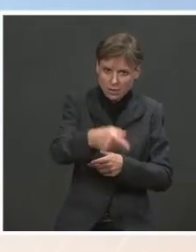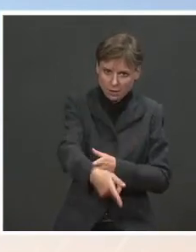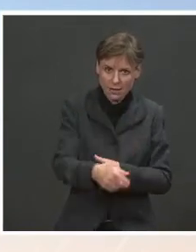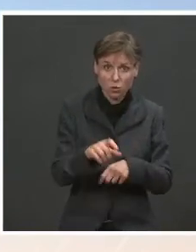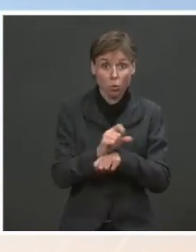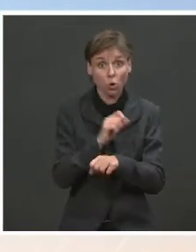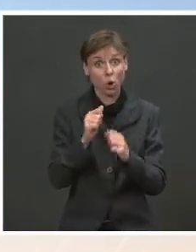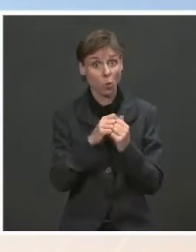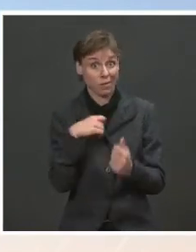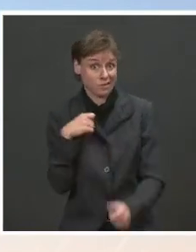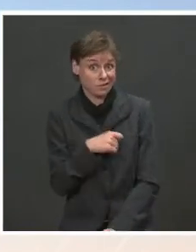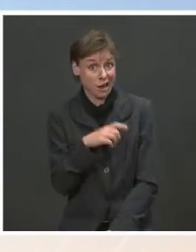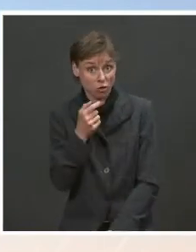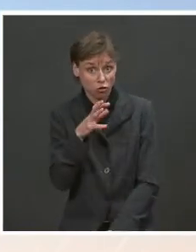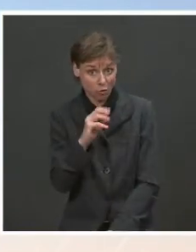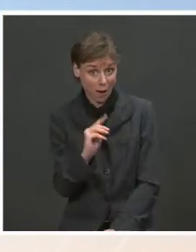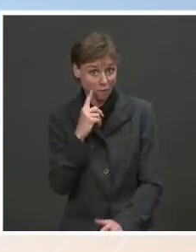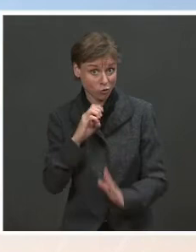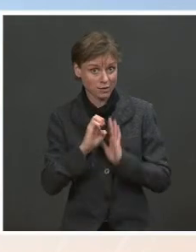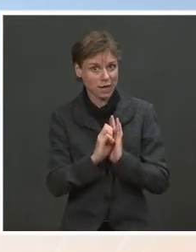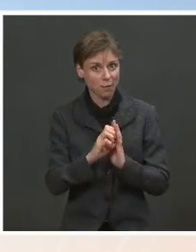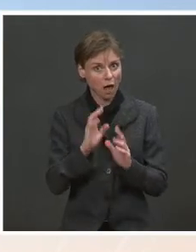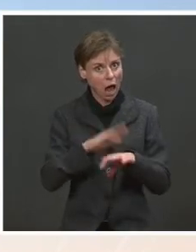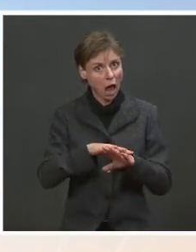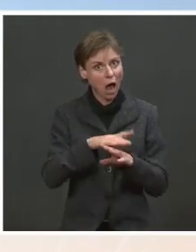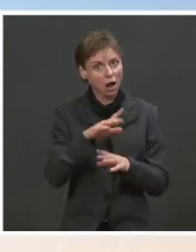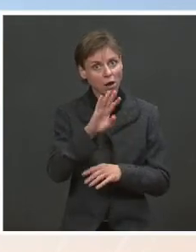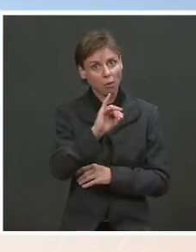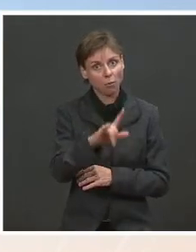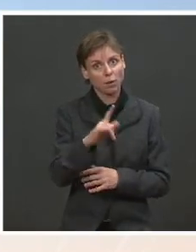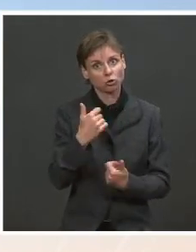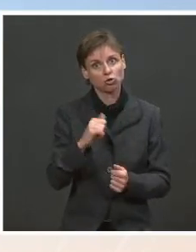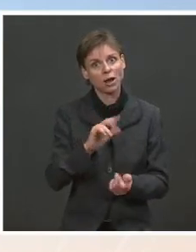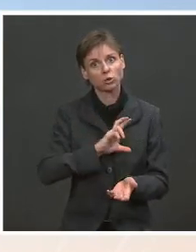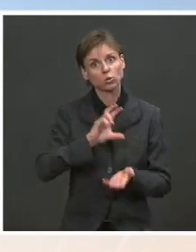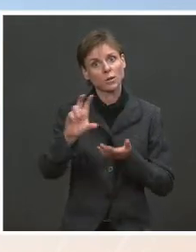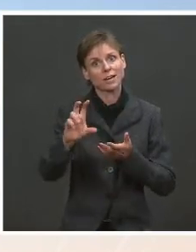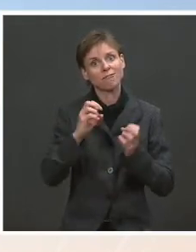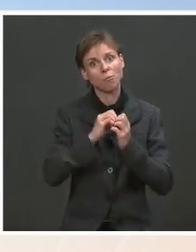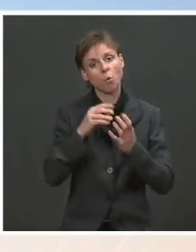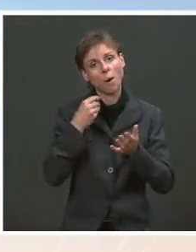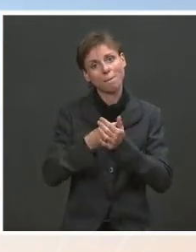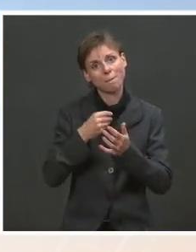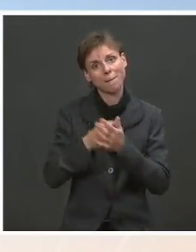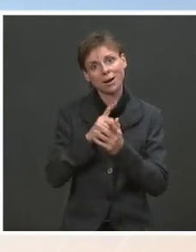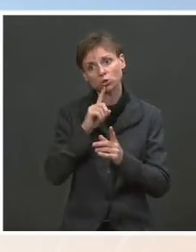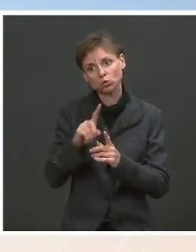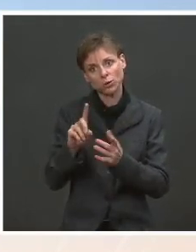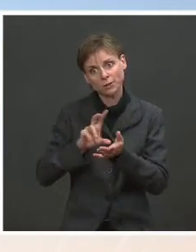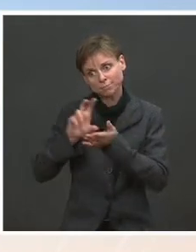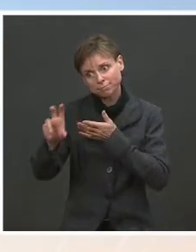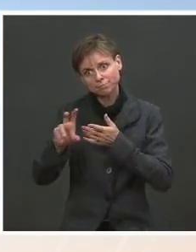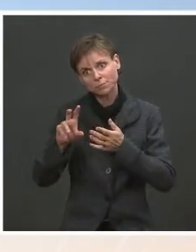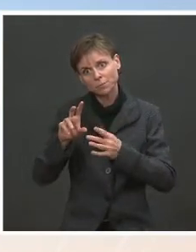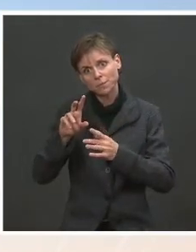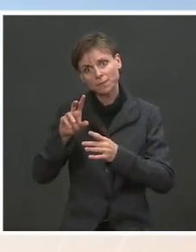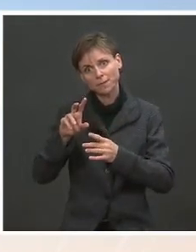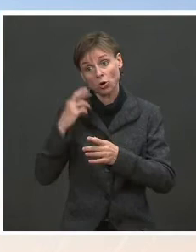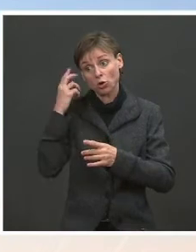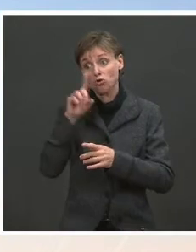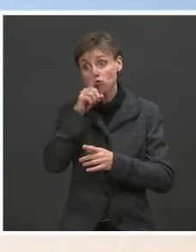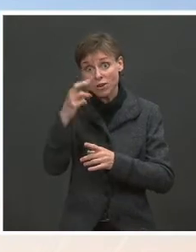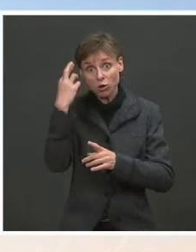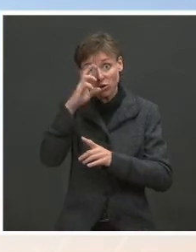on a bill to try to give more funding to address the root causes in these countries. If we don't take those steps now, we're going to keep being on